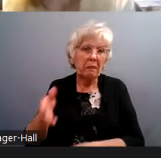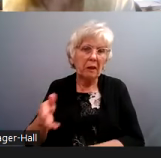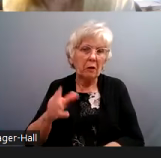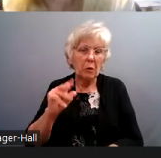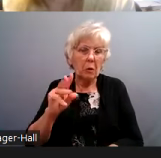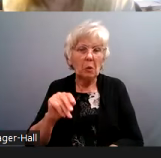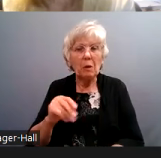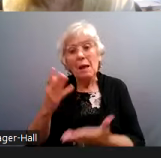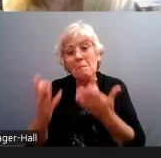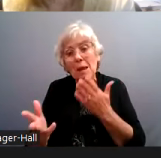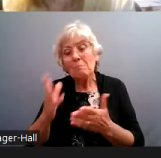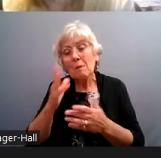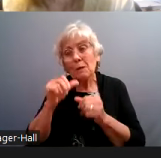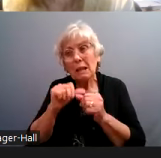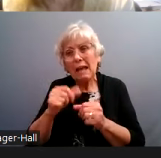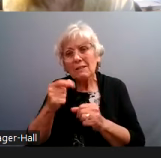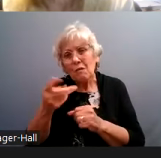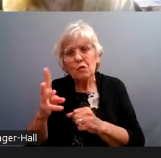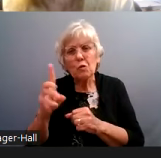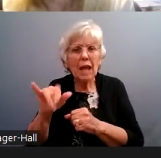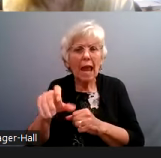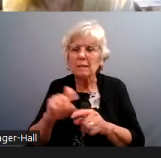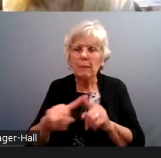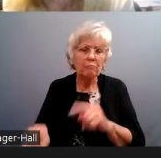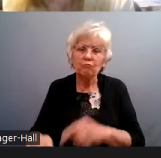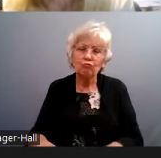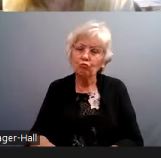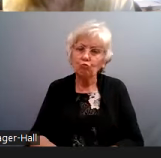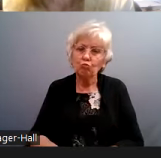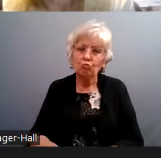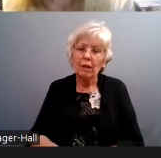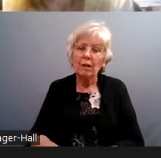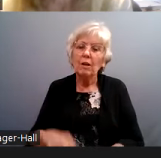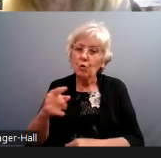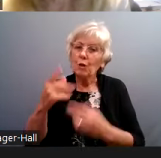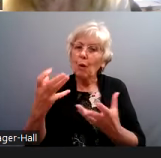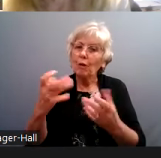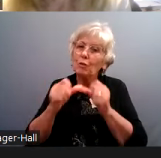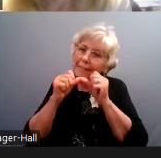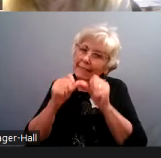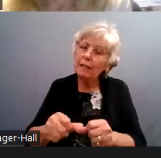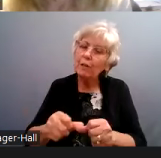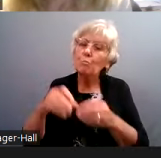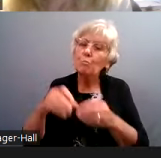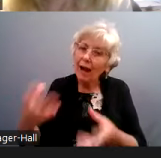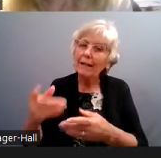few days, but you're going to want to continue with it.